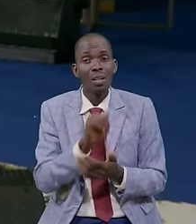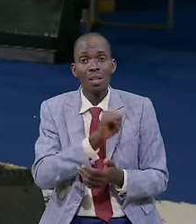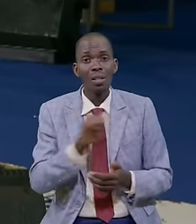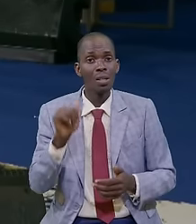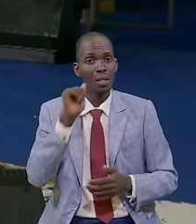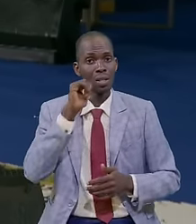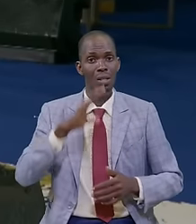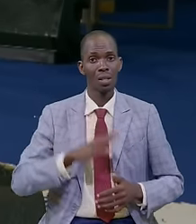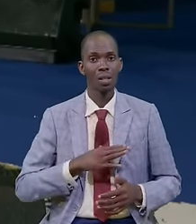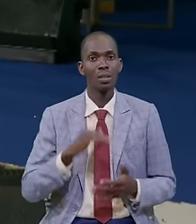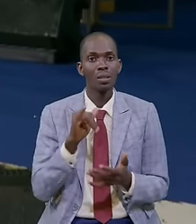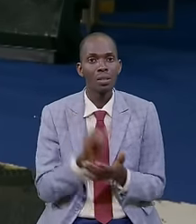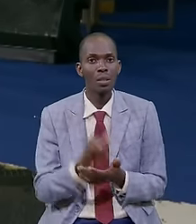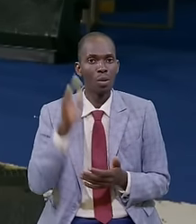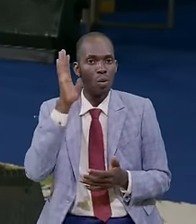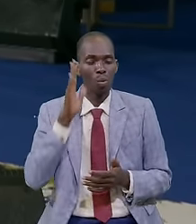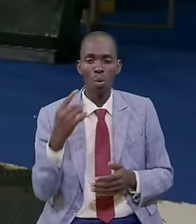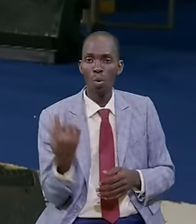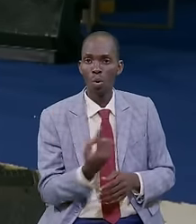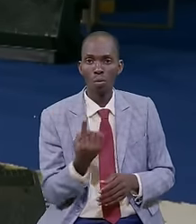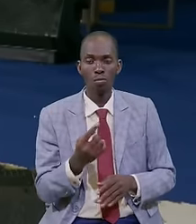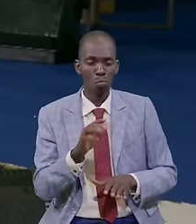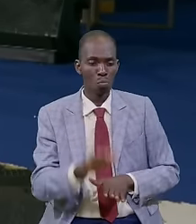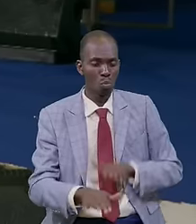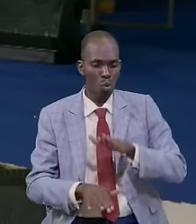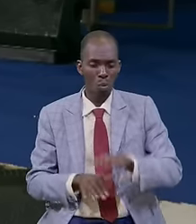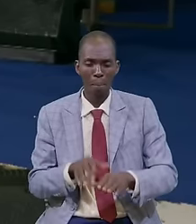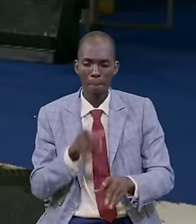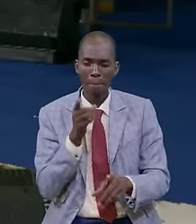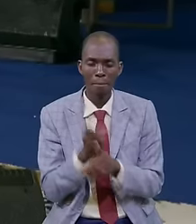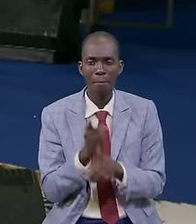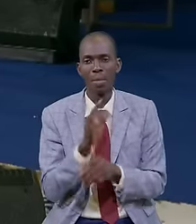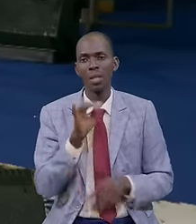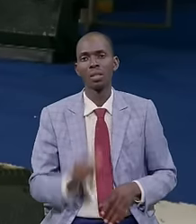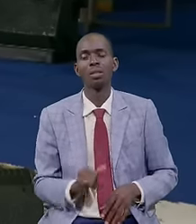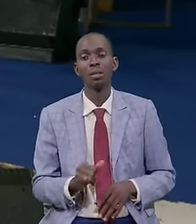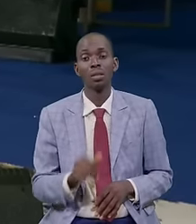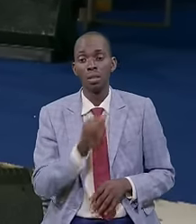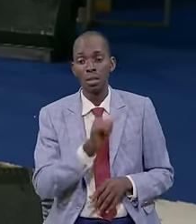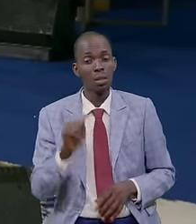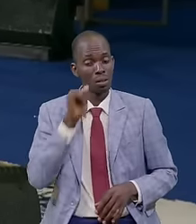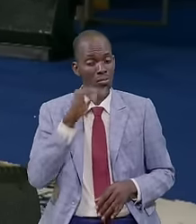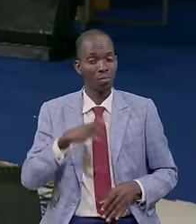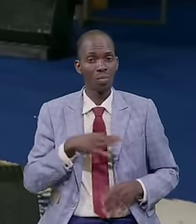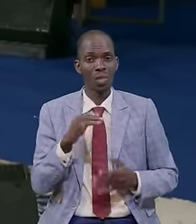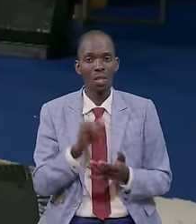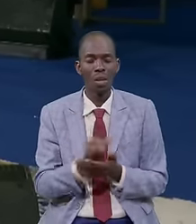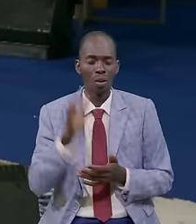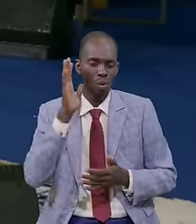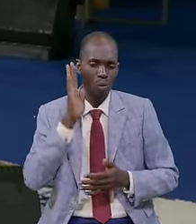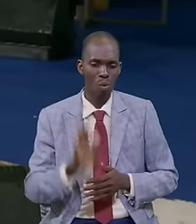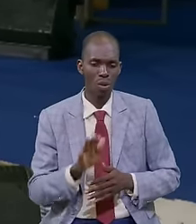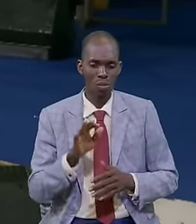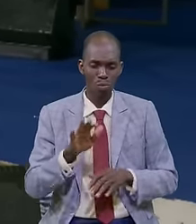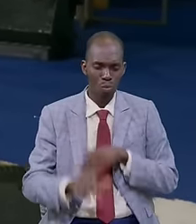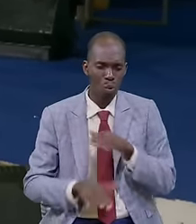walk straight, standing out. A lady that will stand straight. A lady that